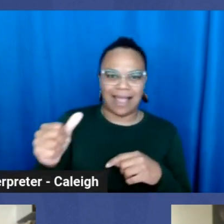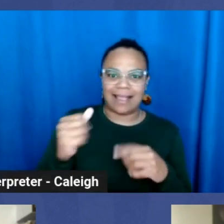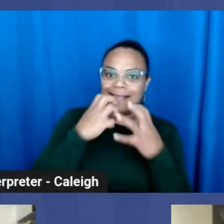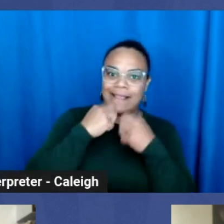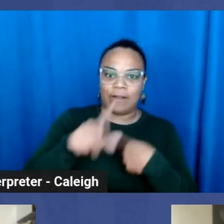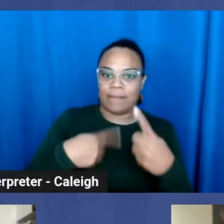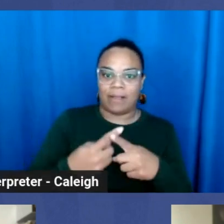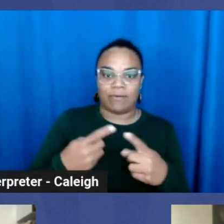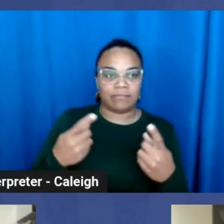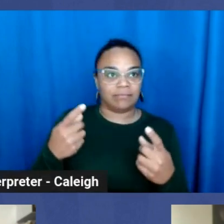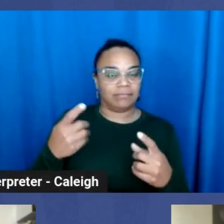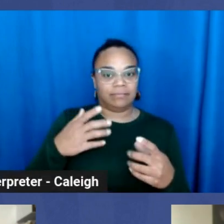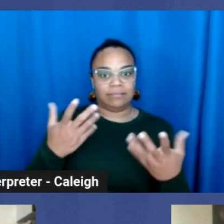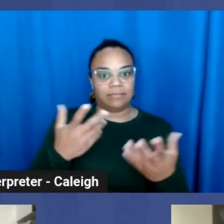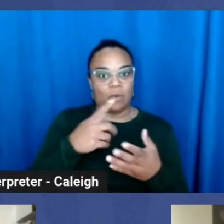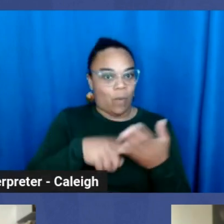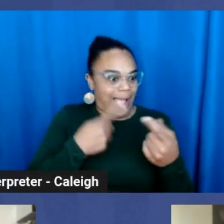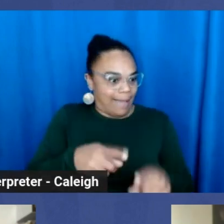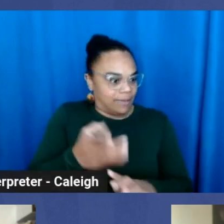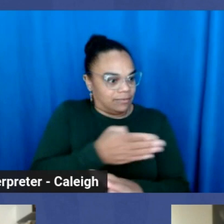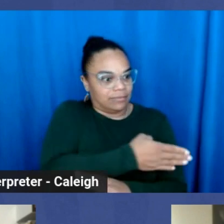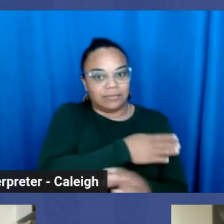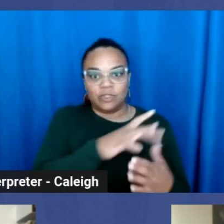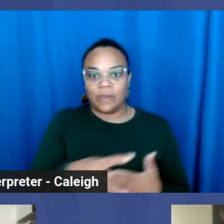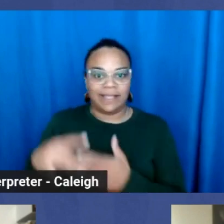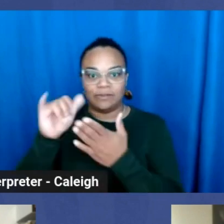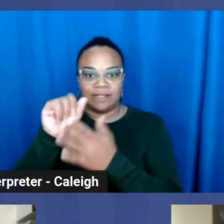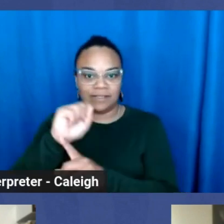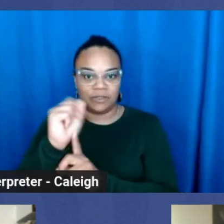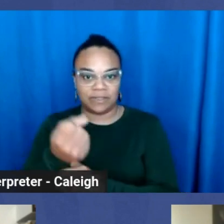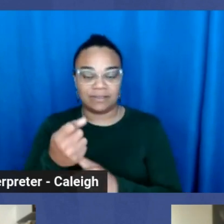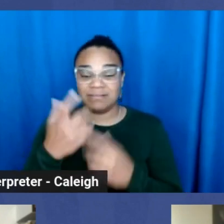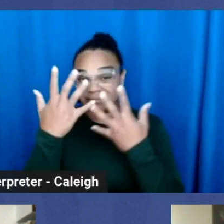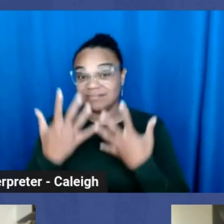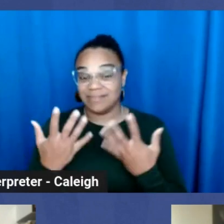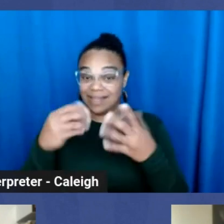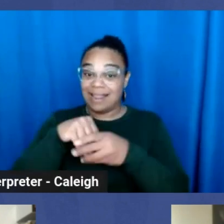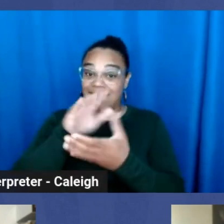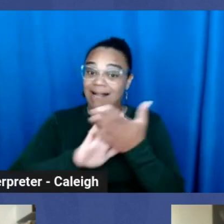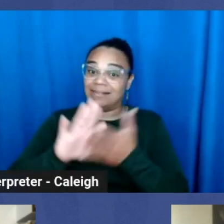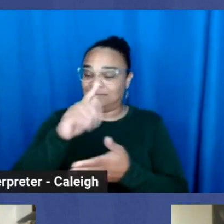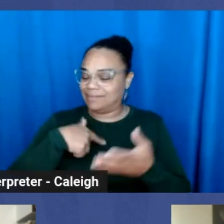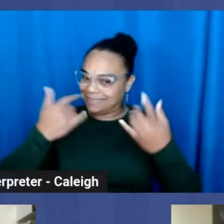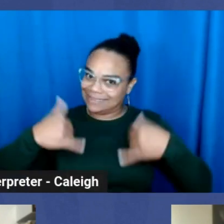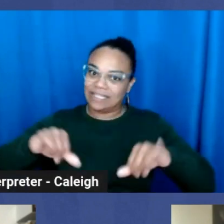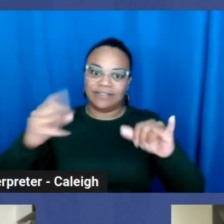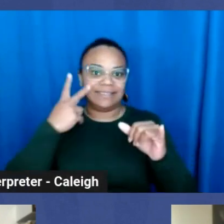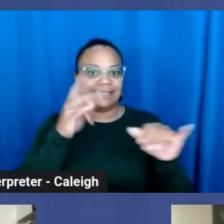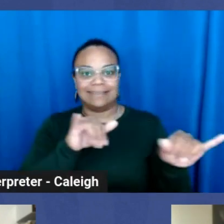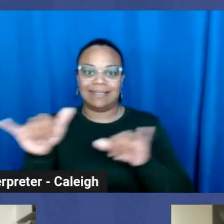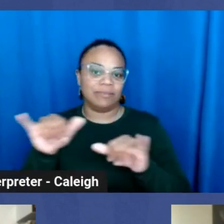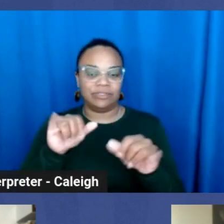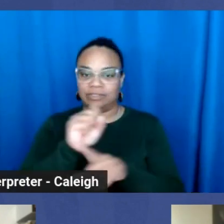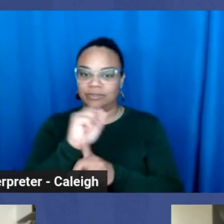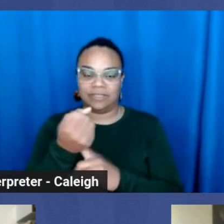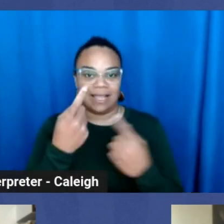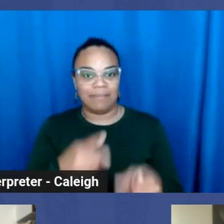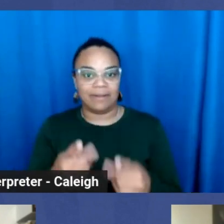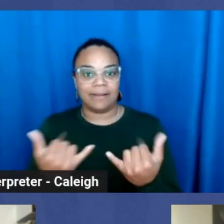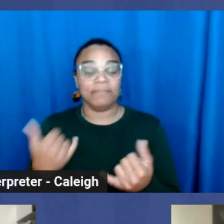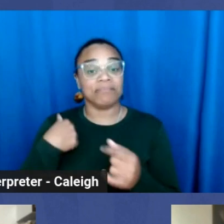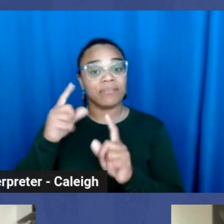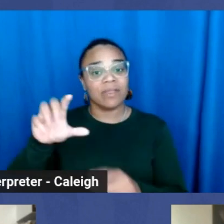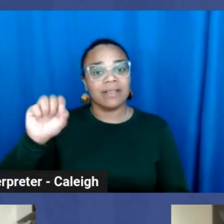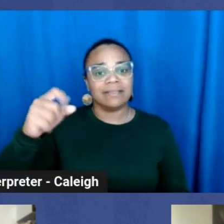there. And unfortunately, I still see that today at the collegiate institution I'm a part of. I attend Spelman College, and while they are